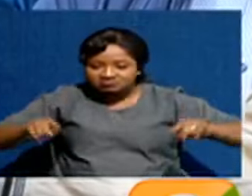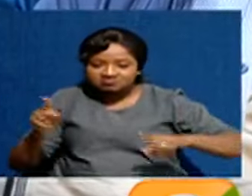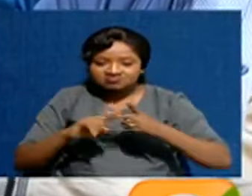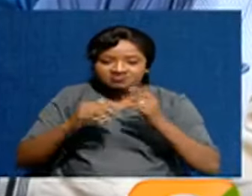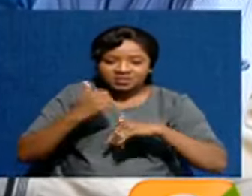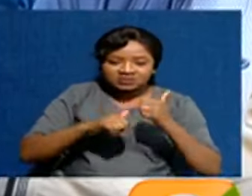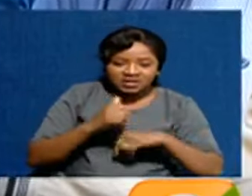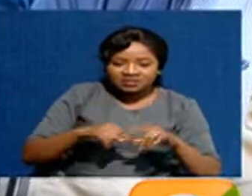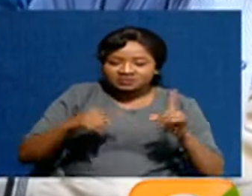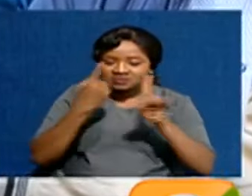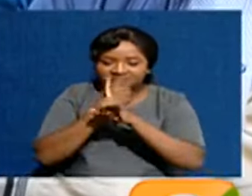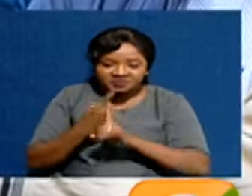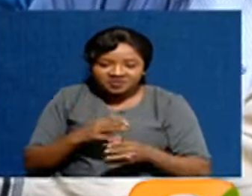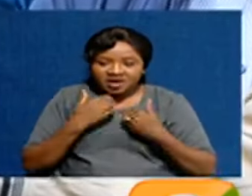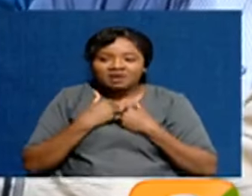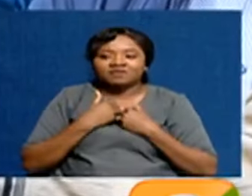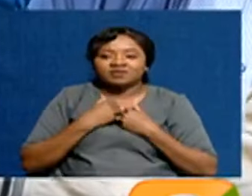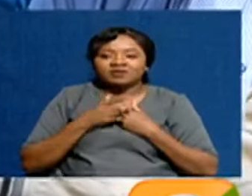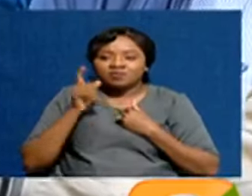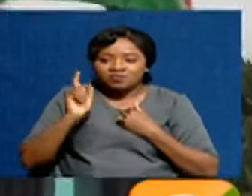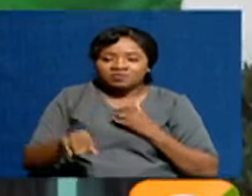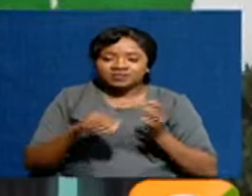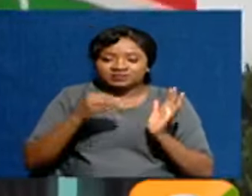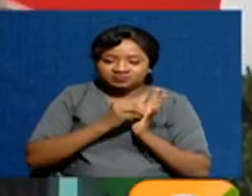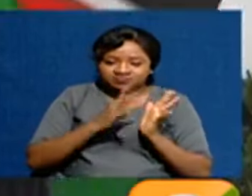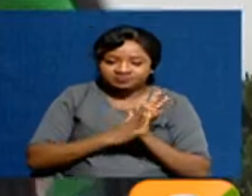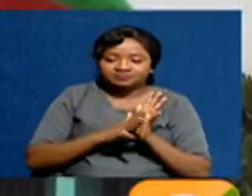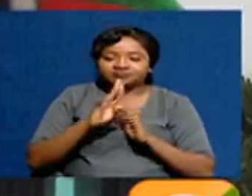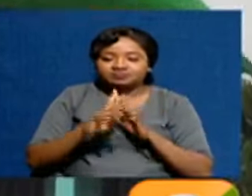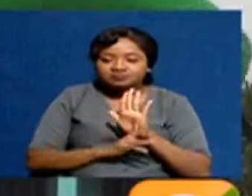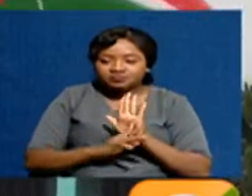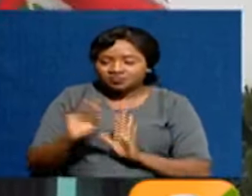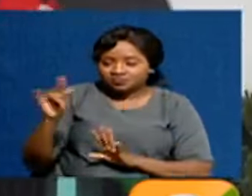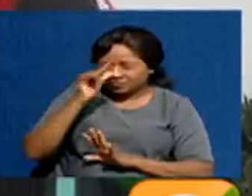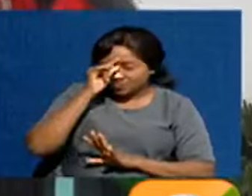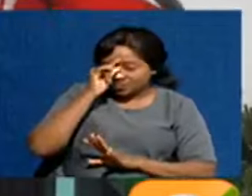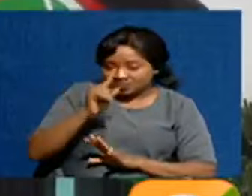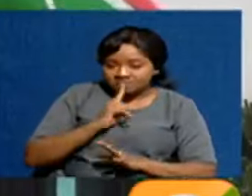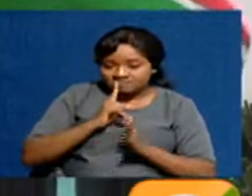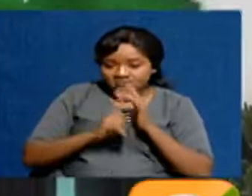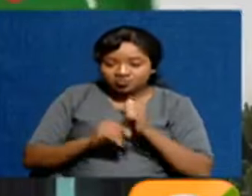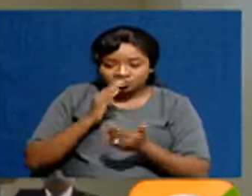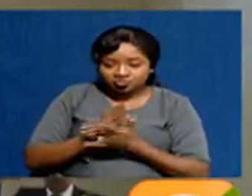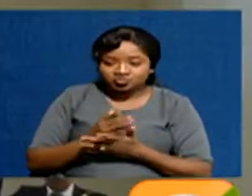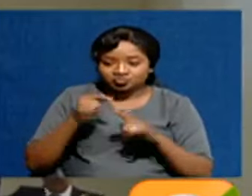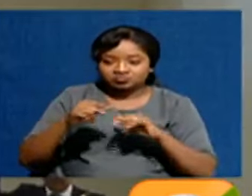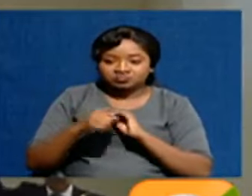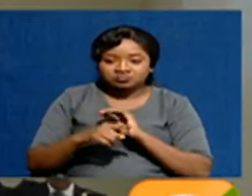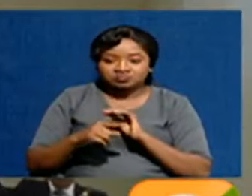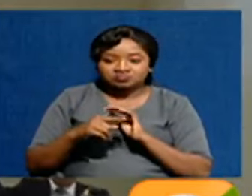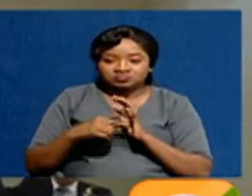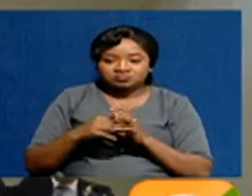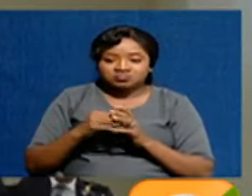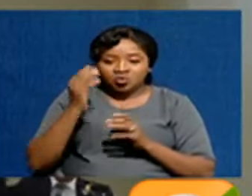science, differentiated usage, that needs to be reflected in regulation. The government maintains that while the views of the industry will be taken into